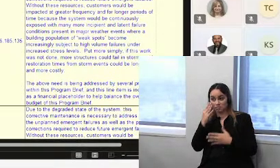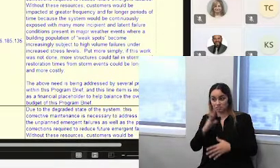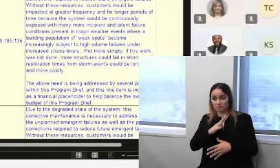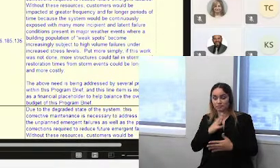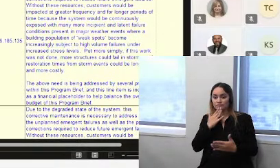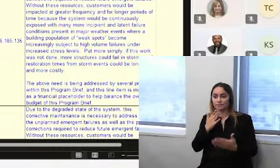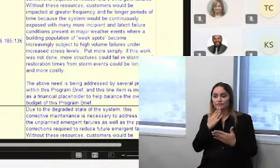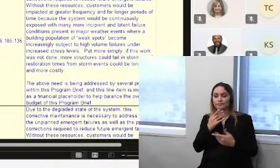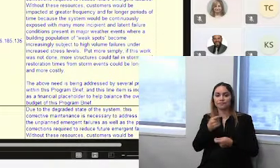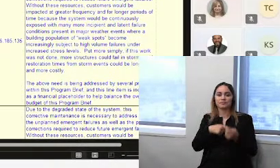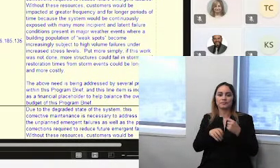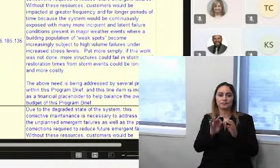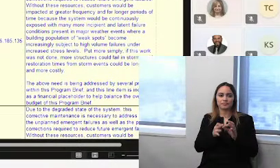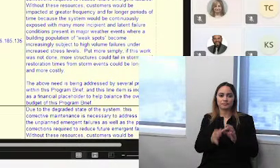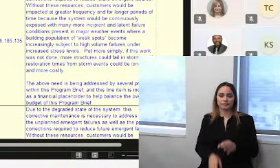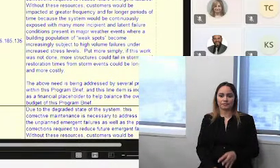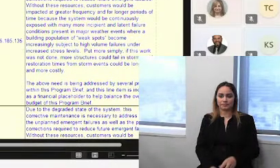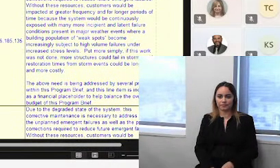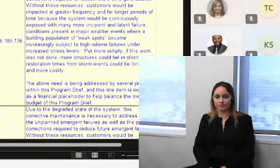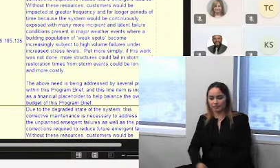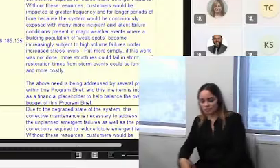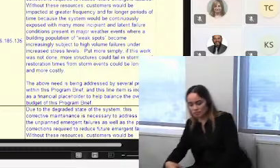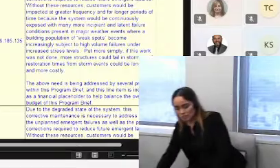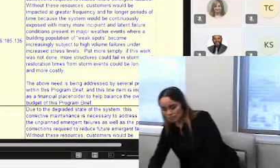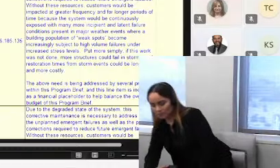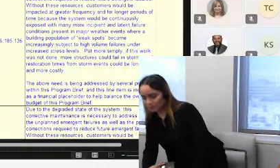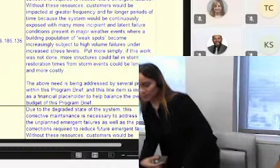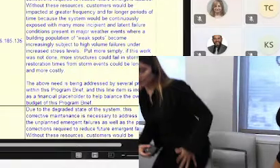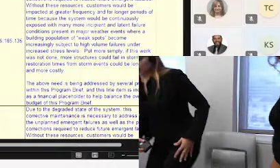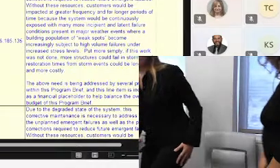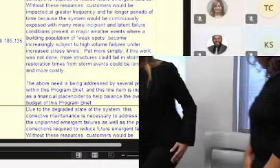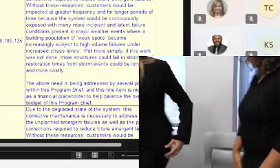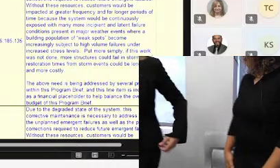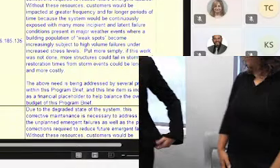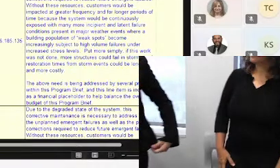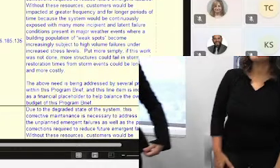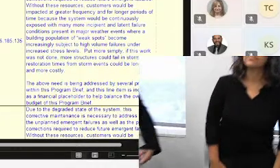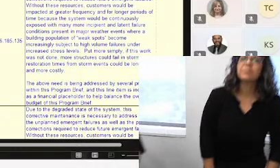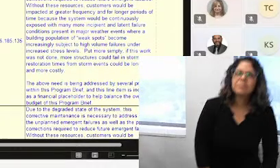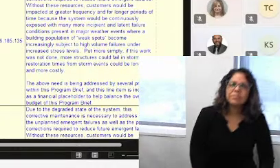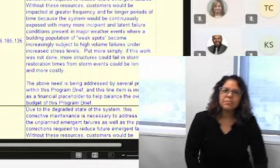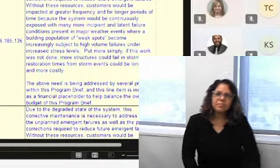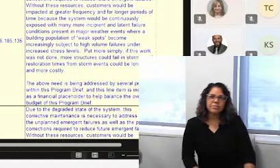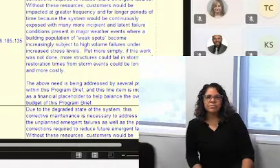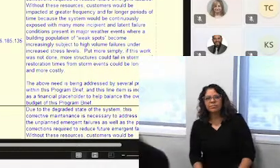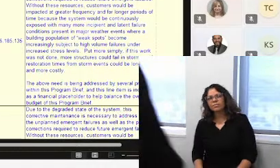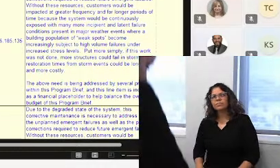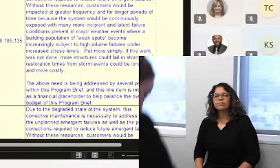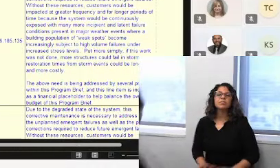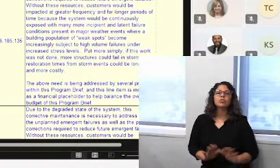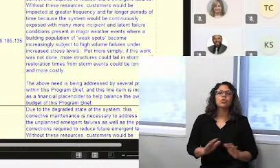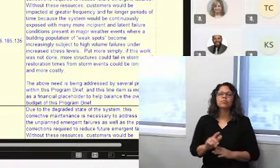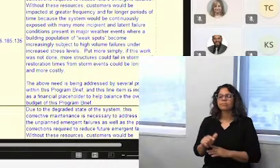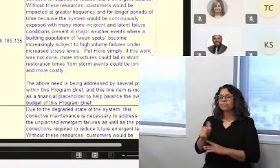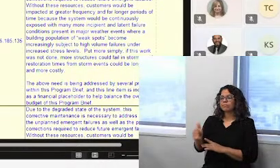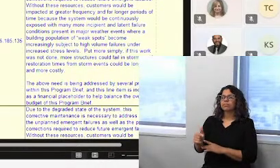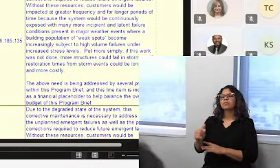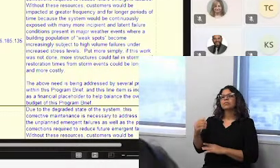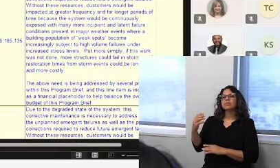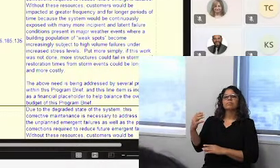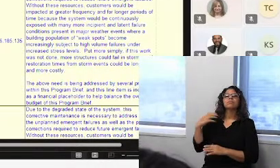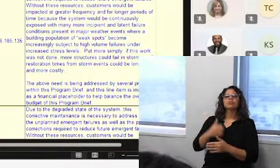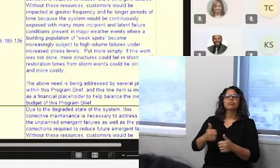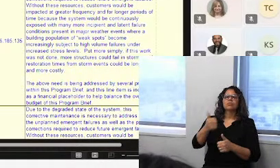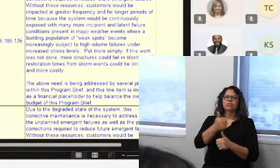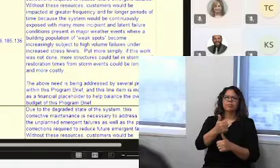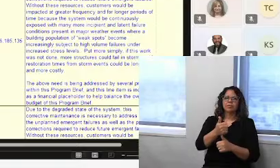you. Is there anything else, commissioners? No. All right, then we'll turn to Mr. Schiffman. He has back to, remember his line of questions at 9 o'clock